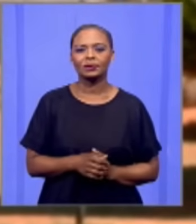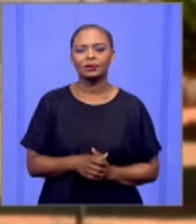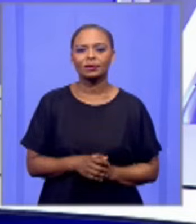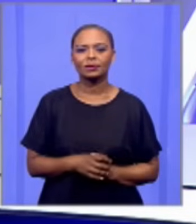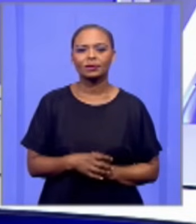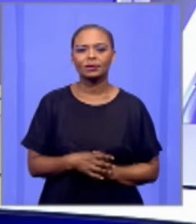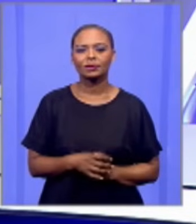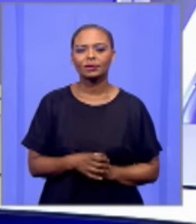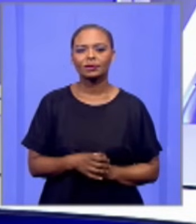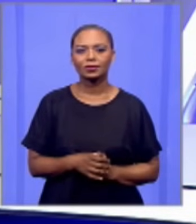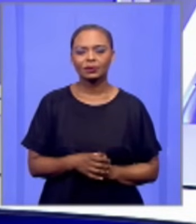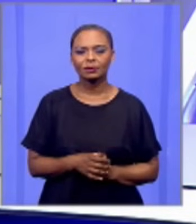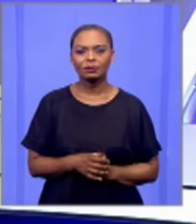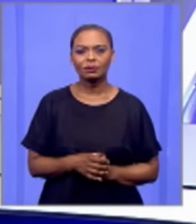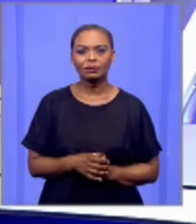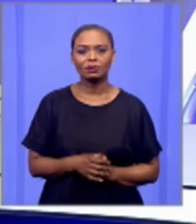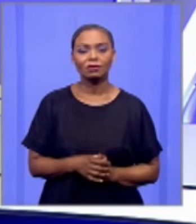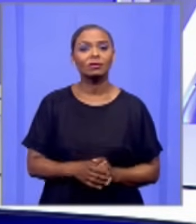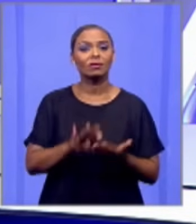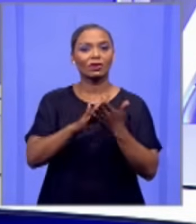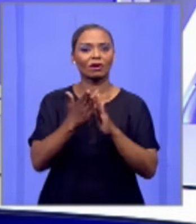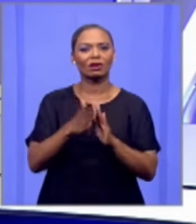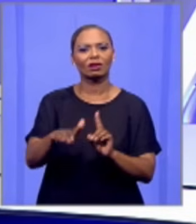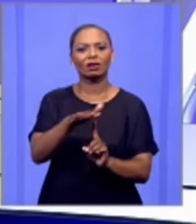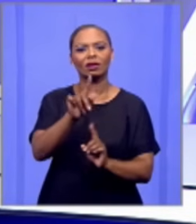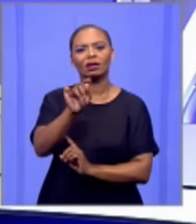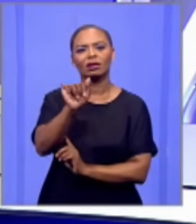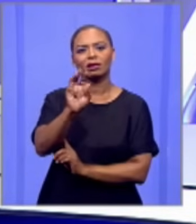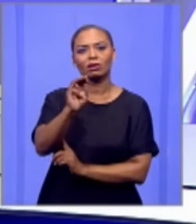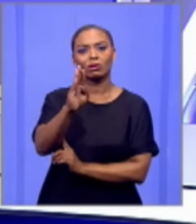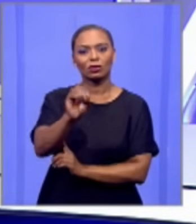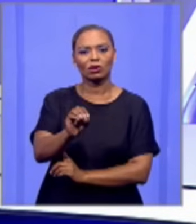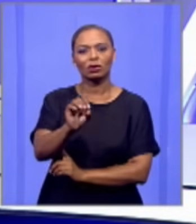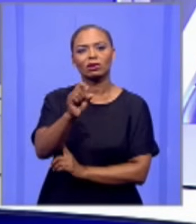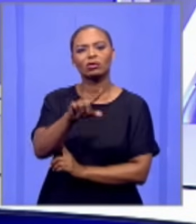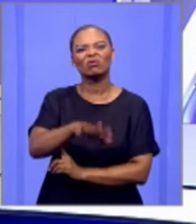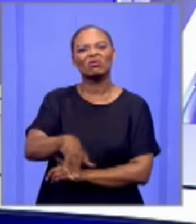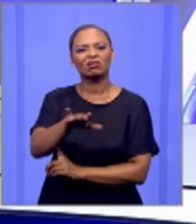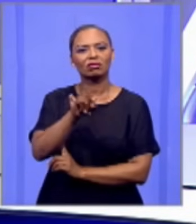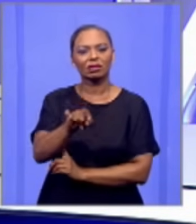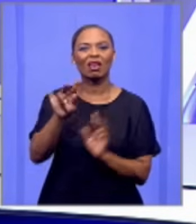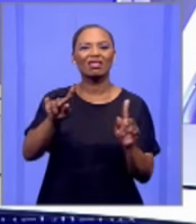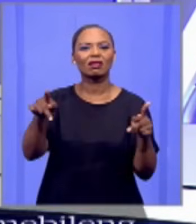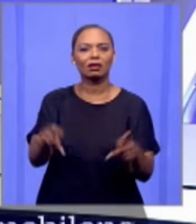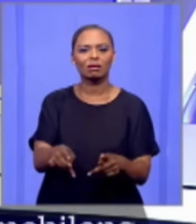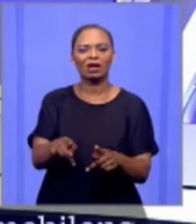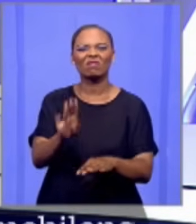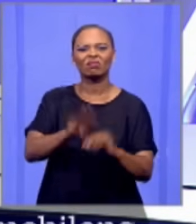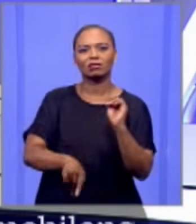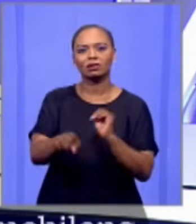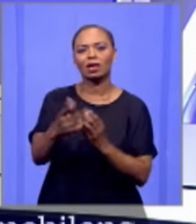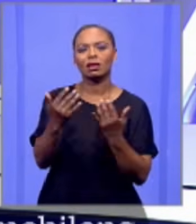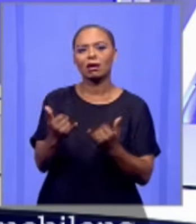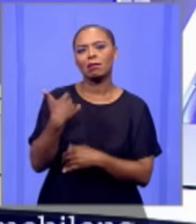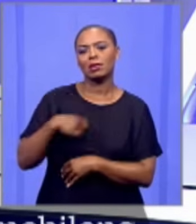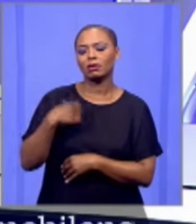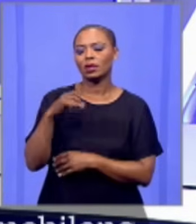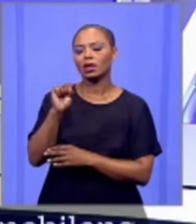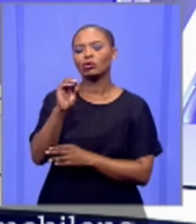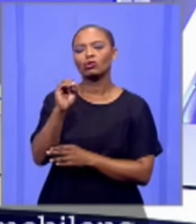Masemola. Badudi ba bangwe ba Tambo Square ka Galeshiwe ka Kimberley ba sola masepala wa Sol Plaque ka